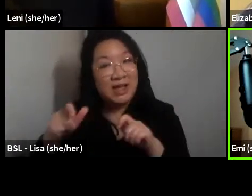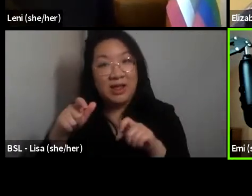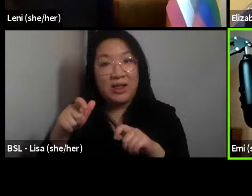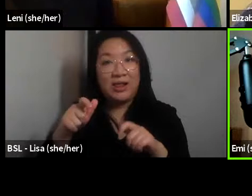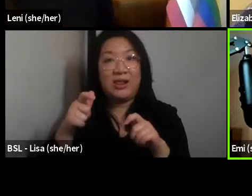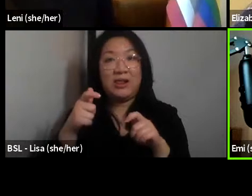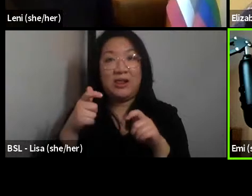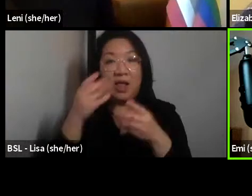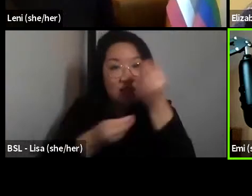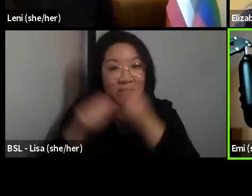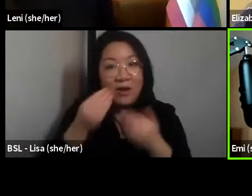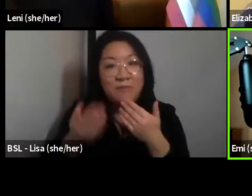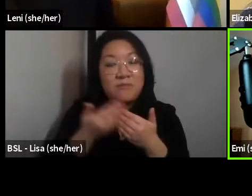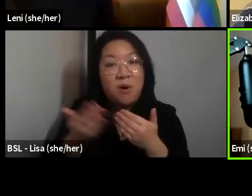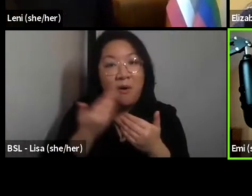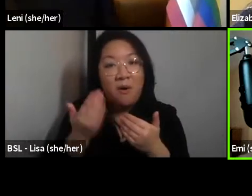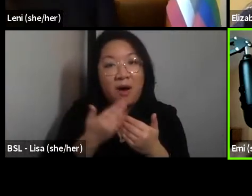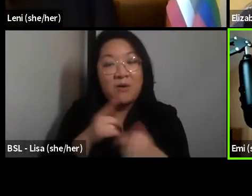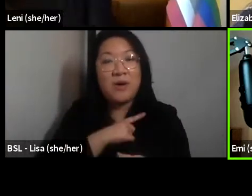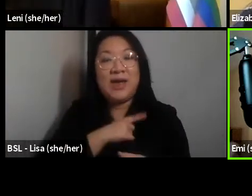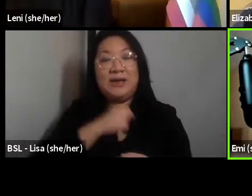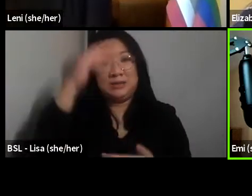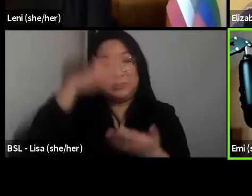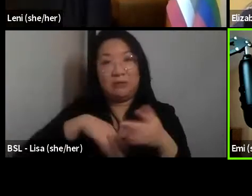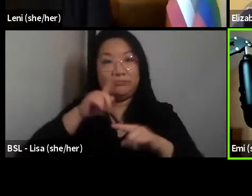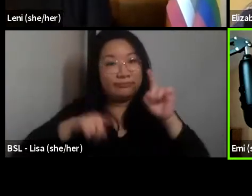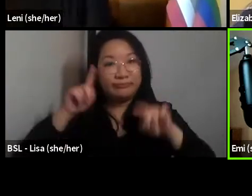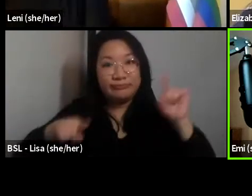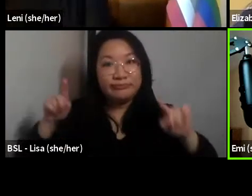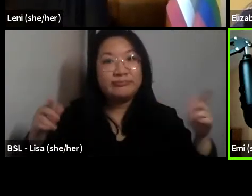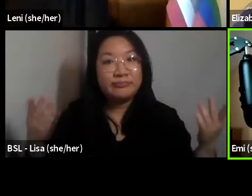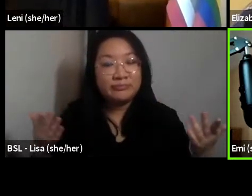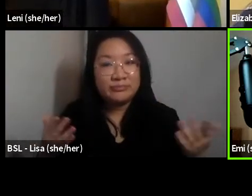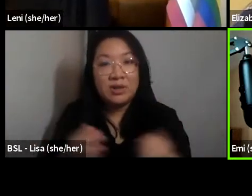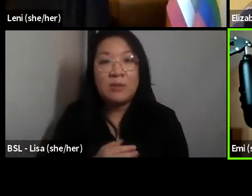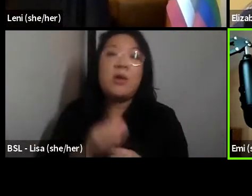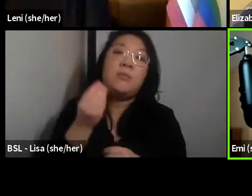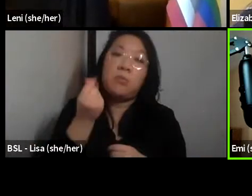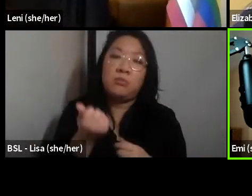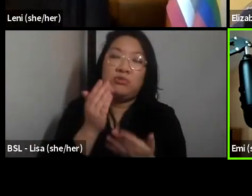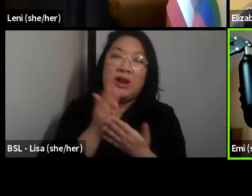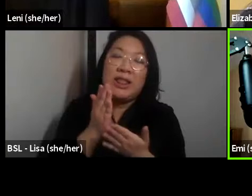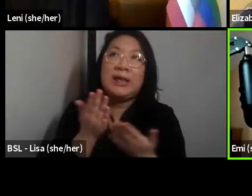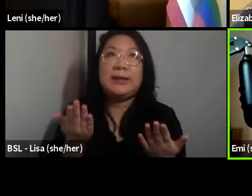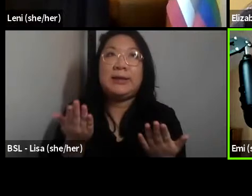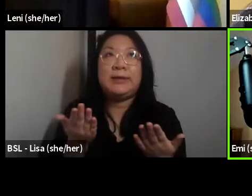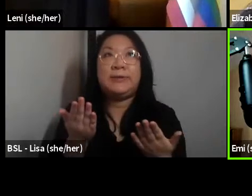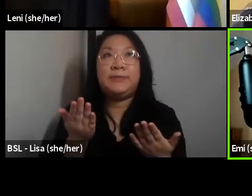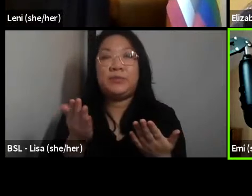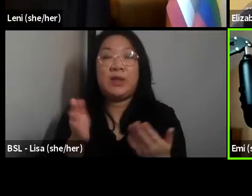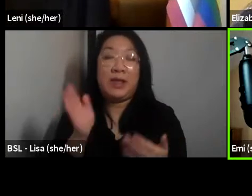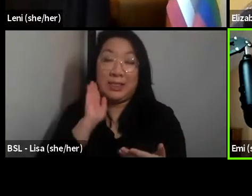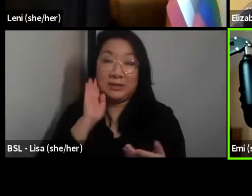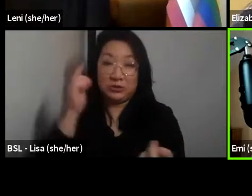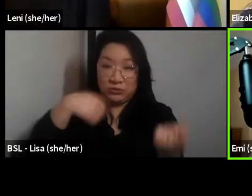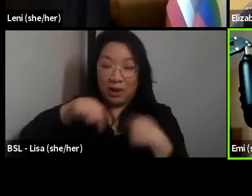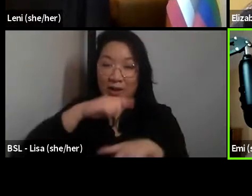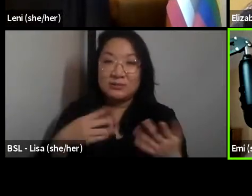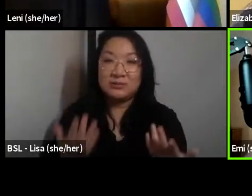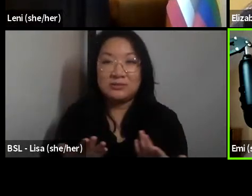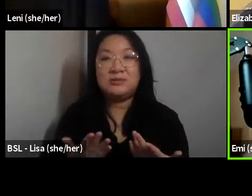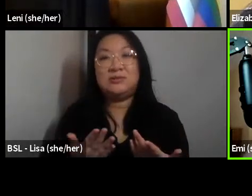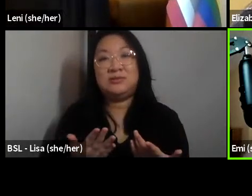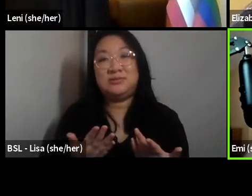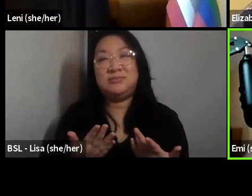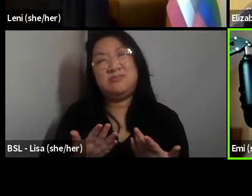I'm always learning more because everyone experiences it differently. But mostly just listen to us more